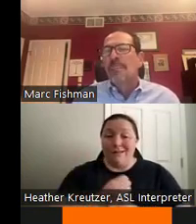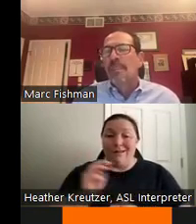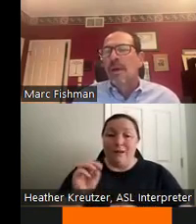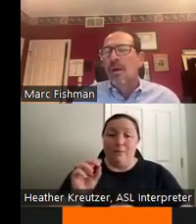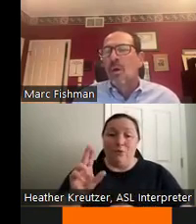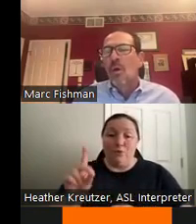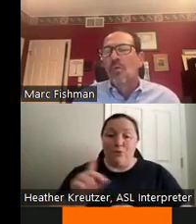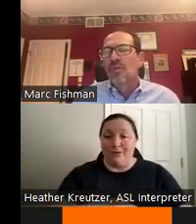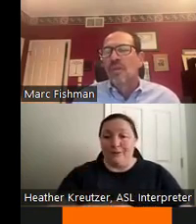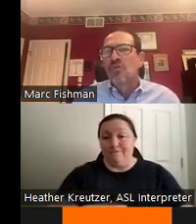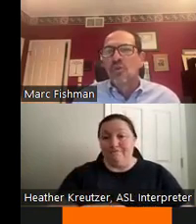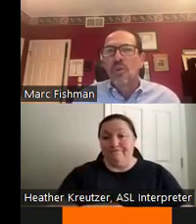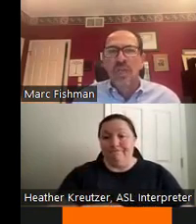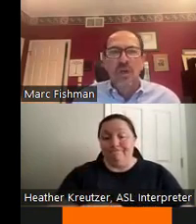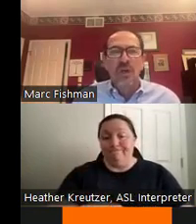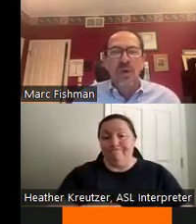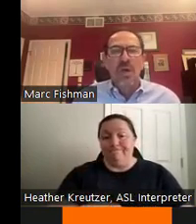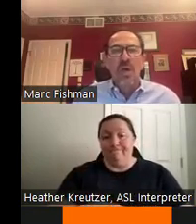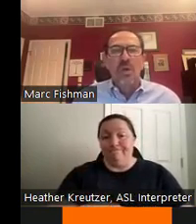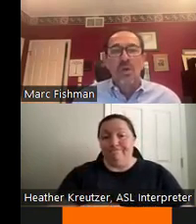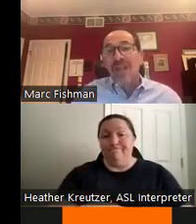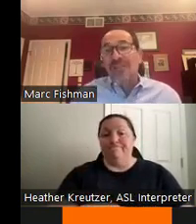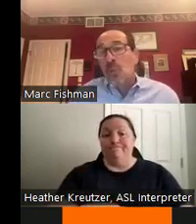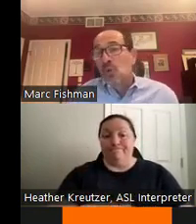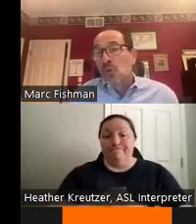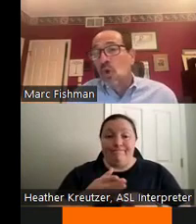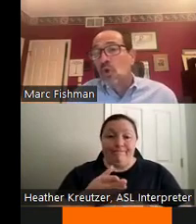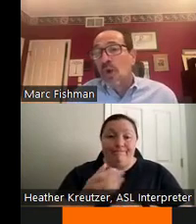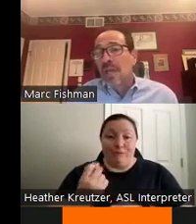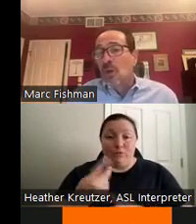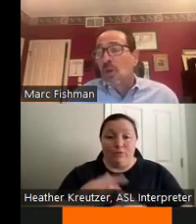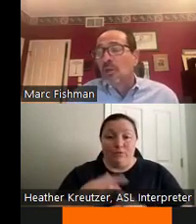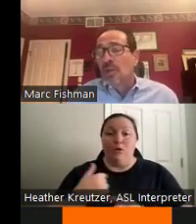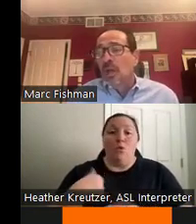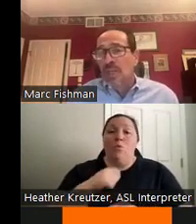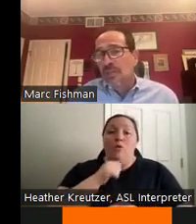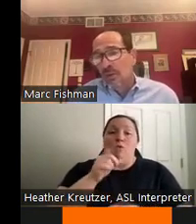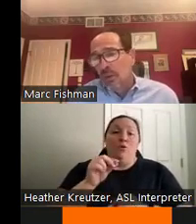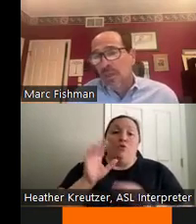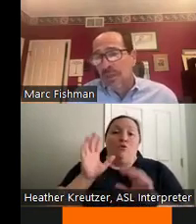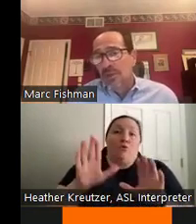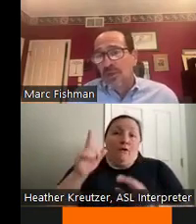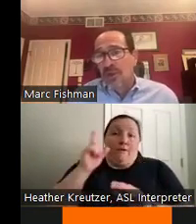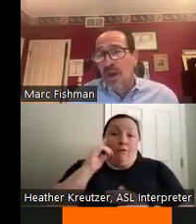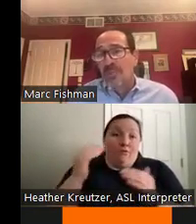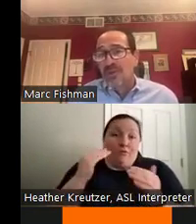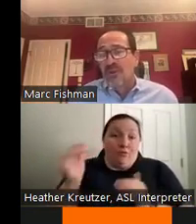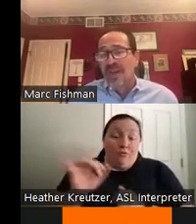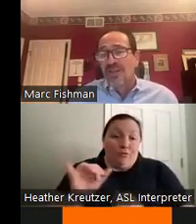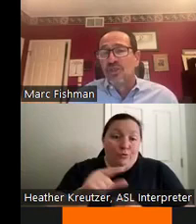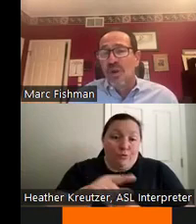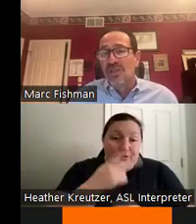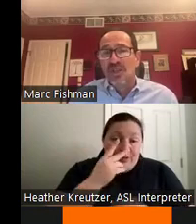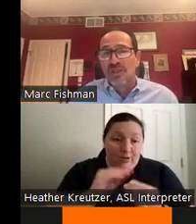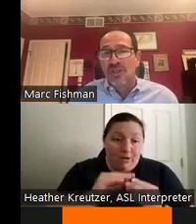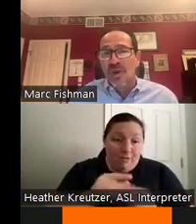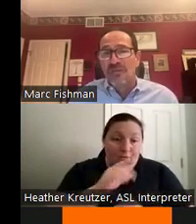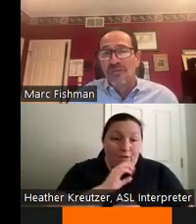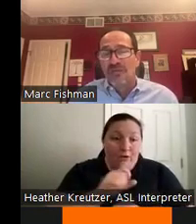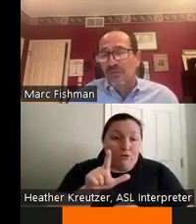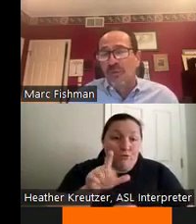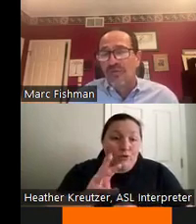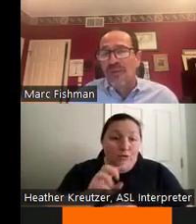MOUD over the ensuing year. It's not that we do so great in older adults either. Look at the numbers for ages